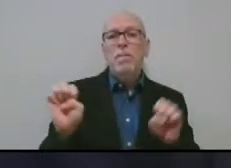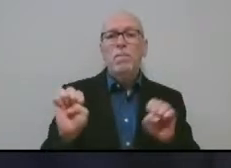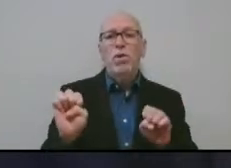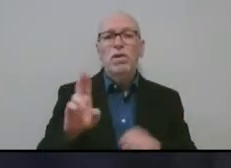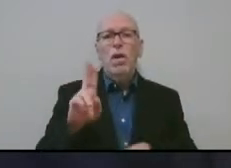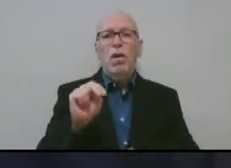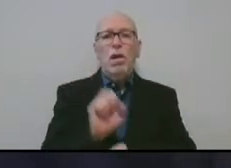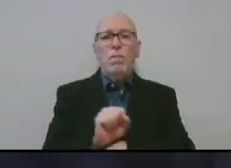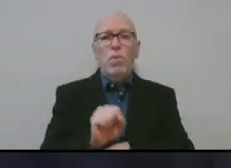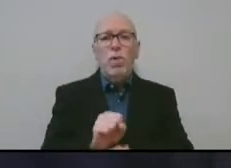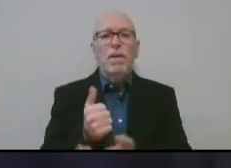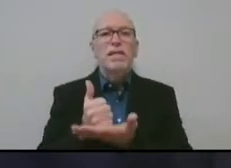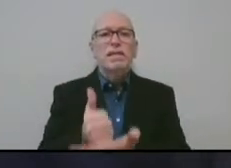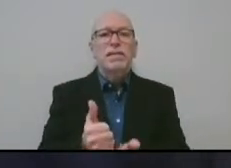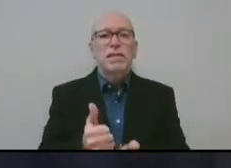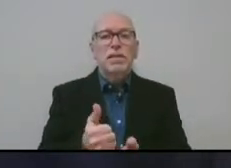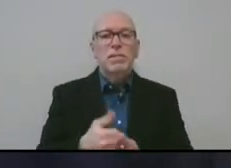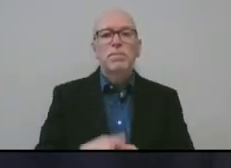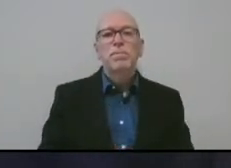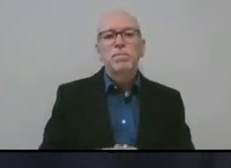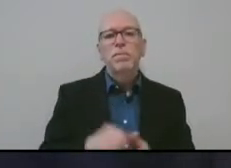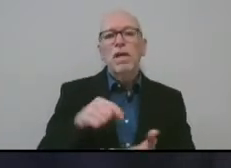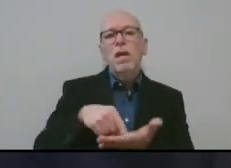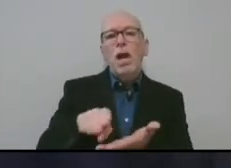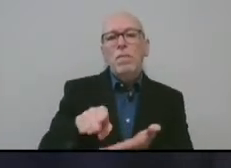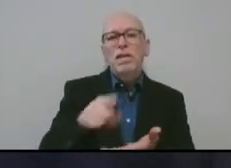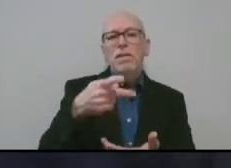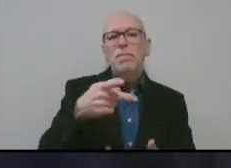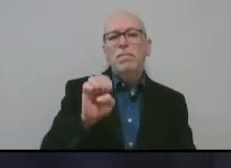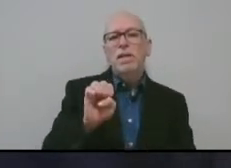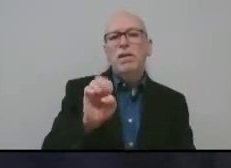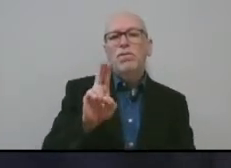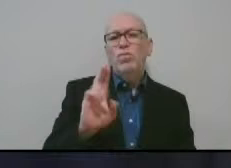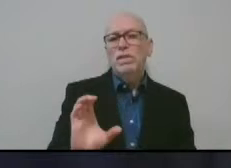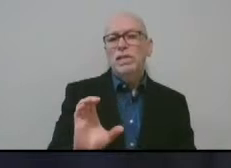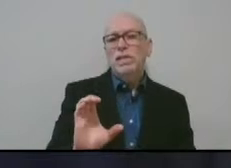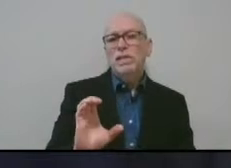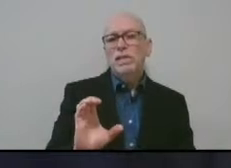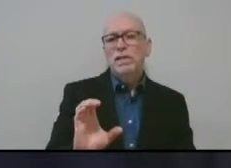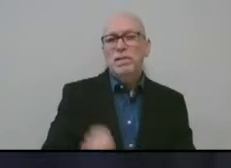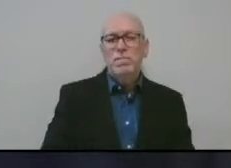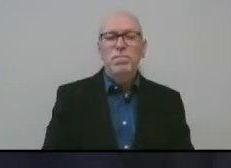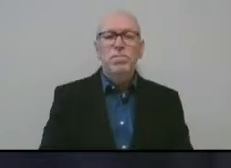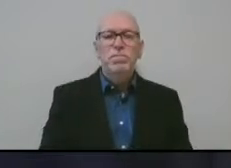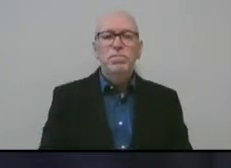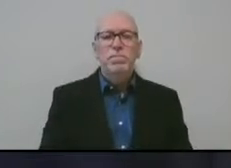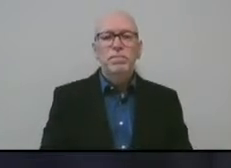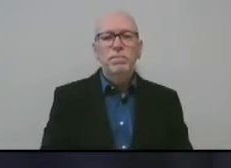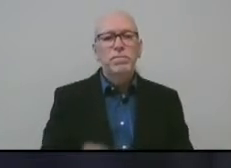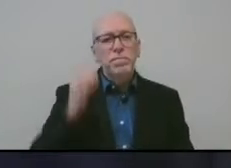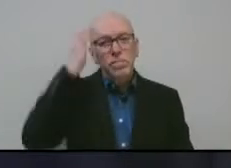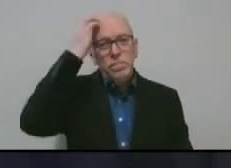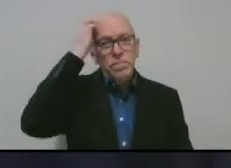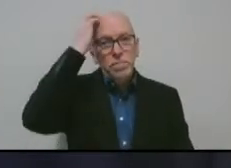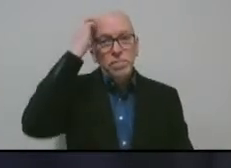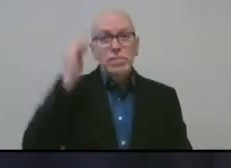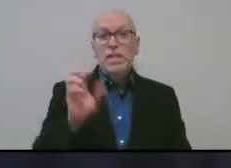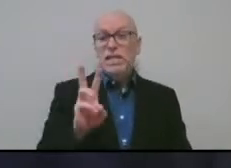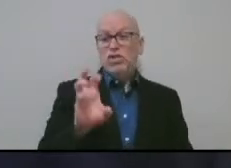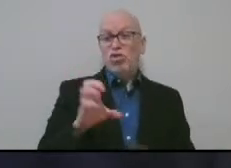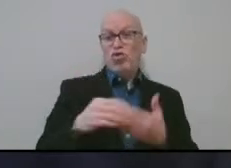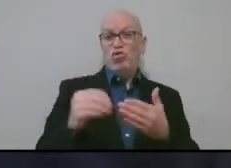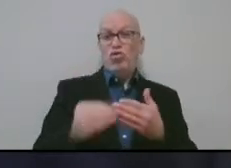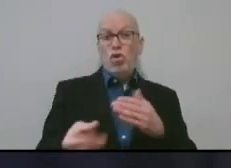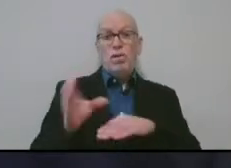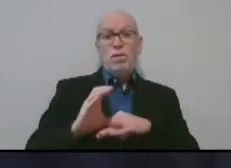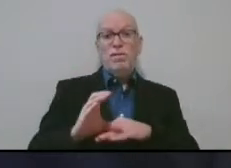Unemployment Assistance Compensation, or PEUC. The $600 add-on